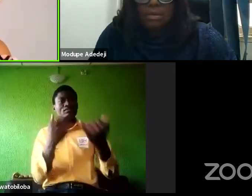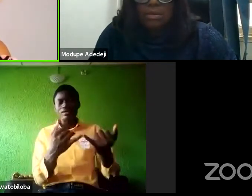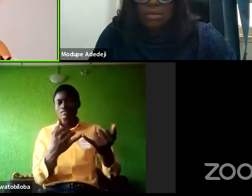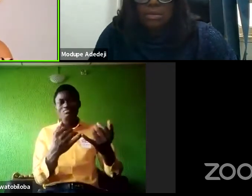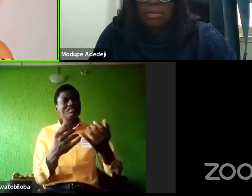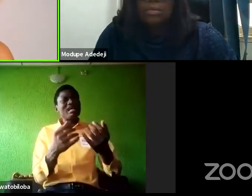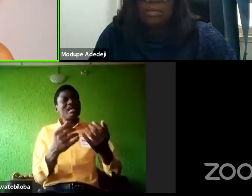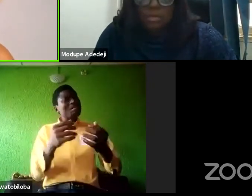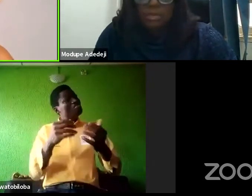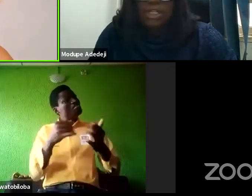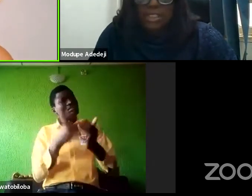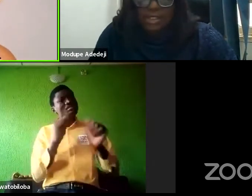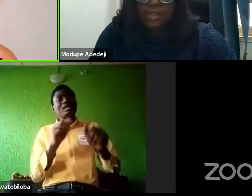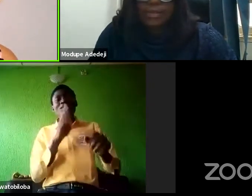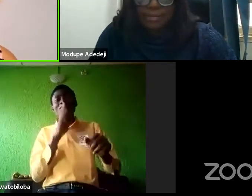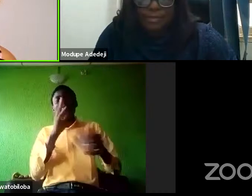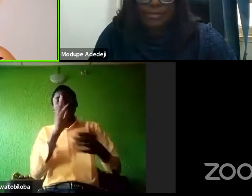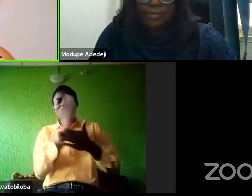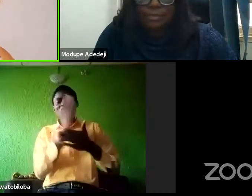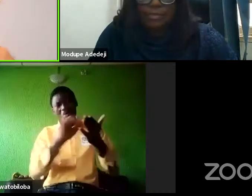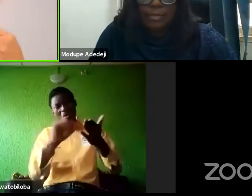thyroid and all those things. So